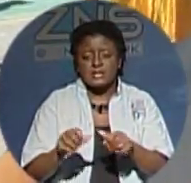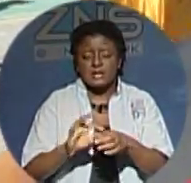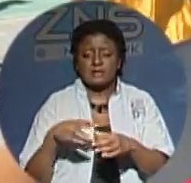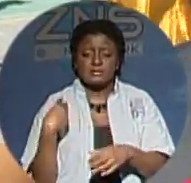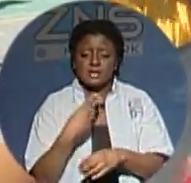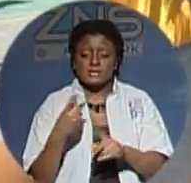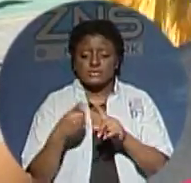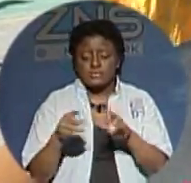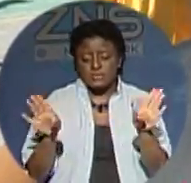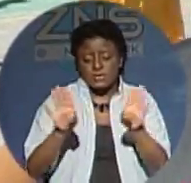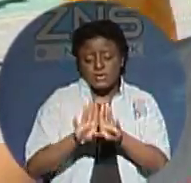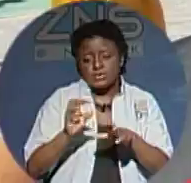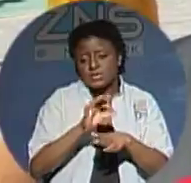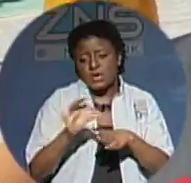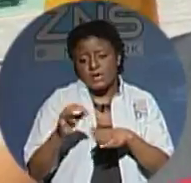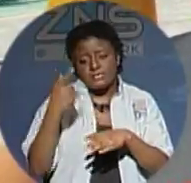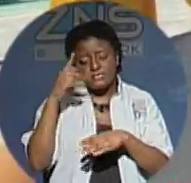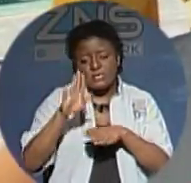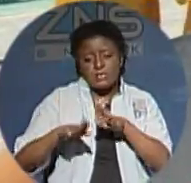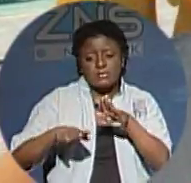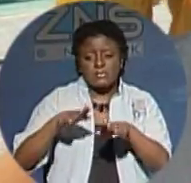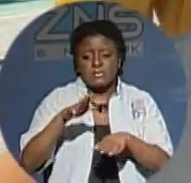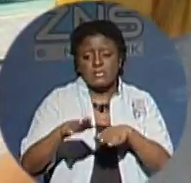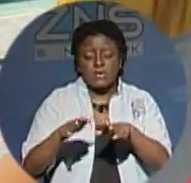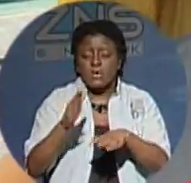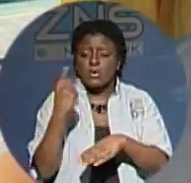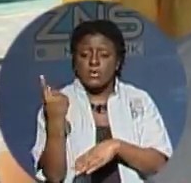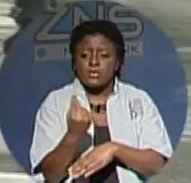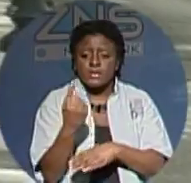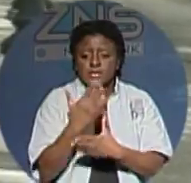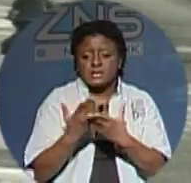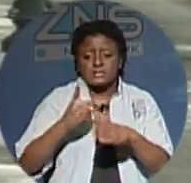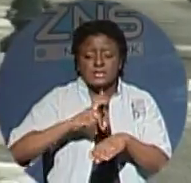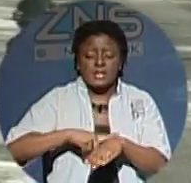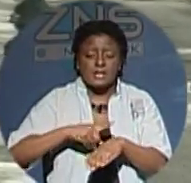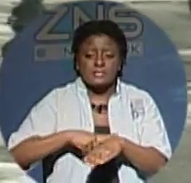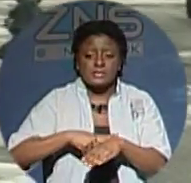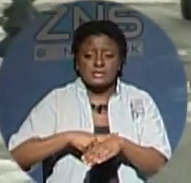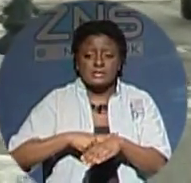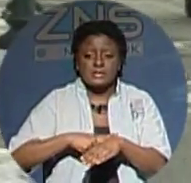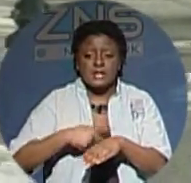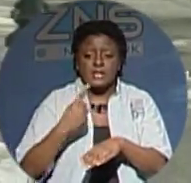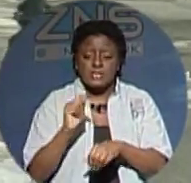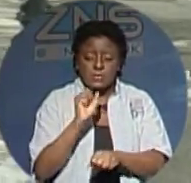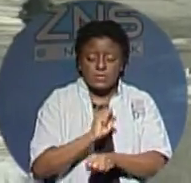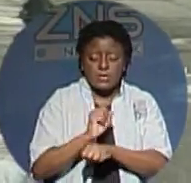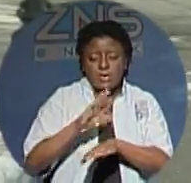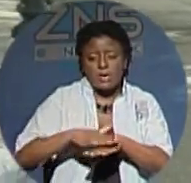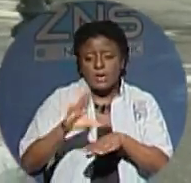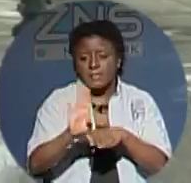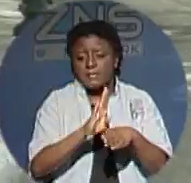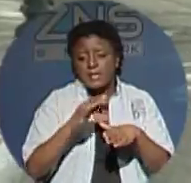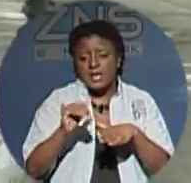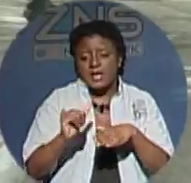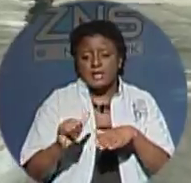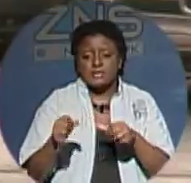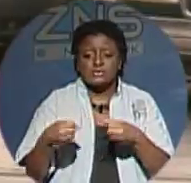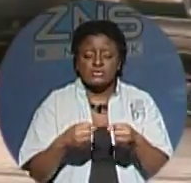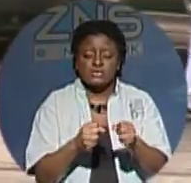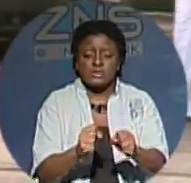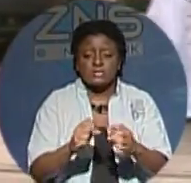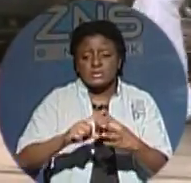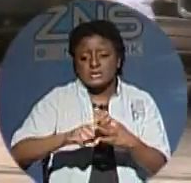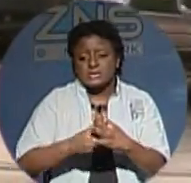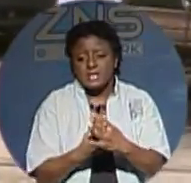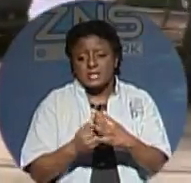off for pedestrian only at certain times. Well, the actual works on Bay Street will get off the ground